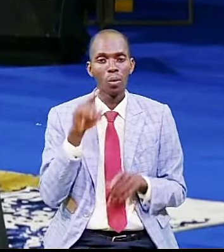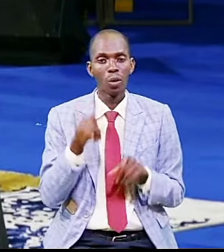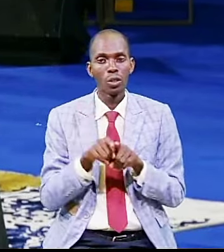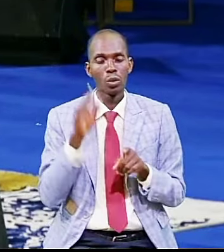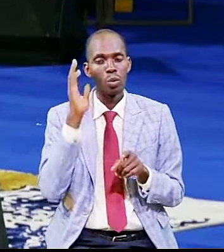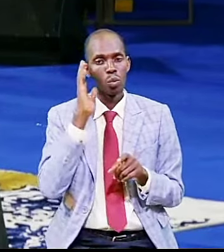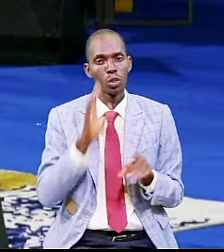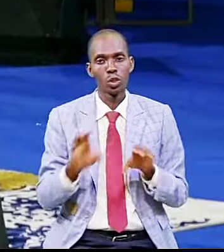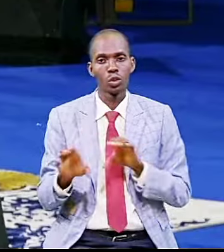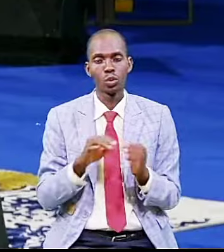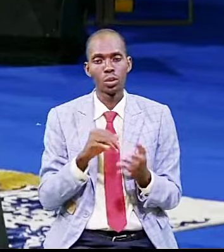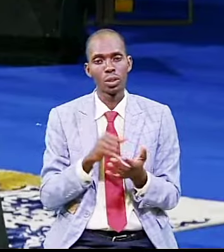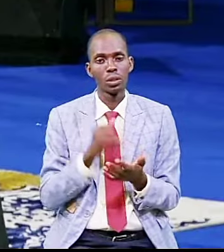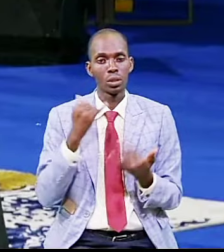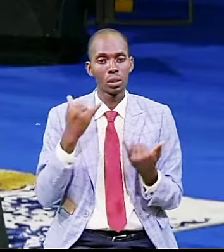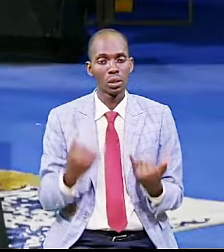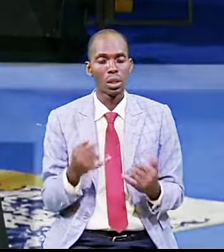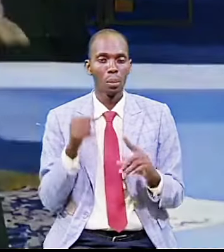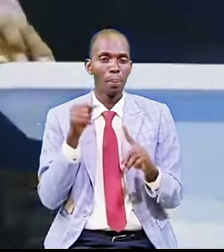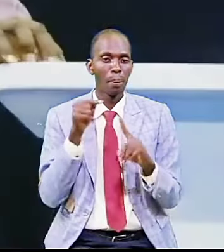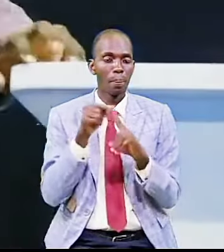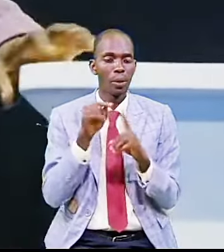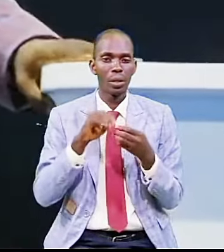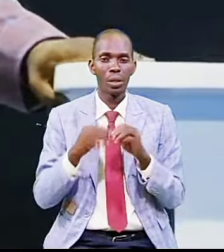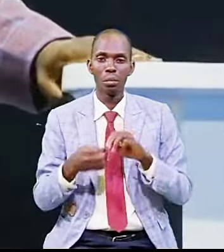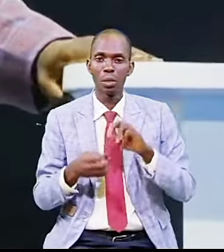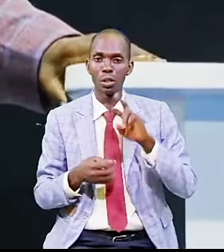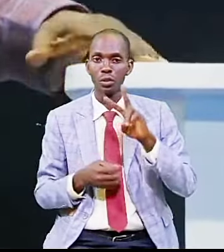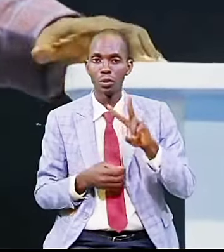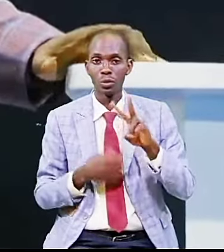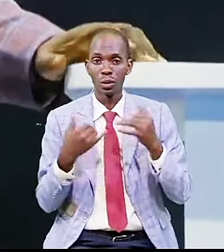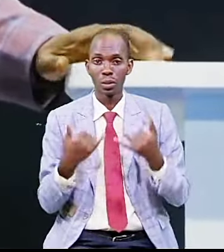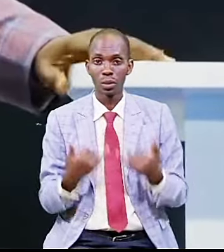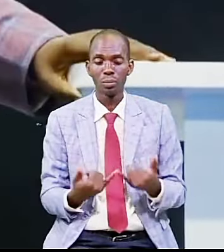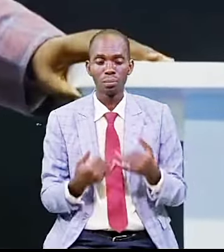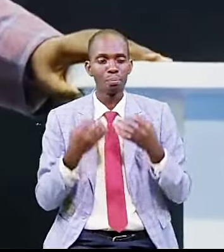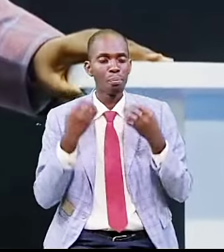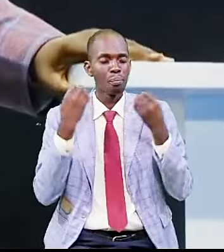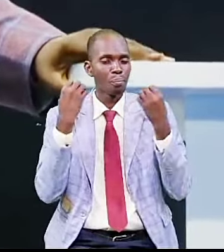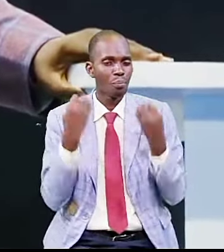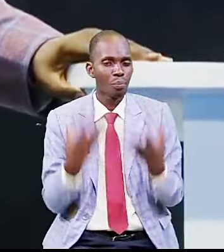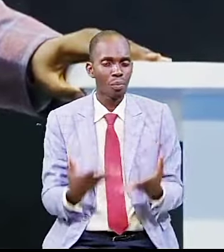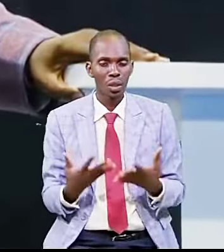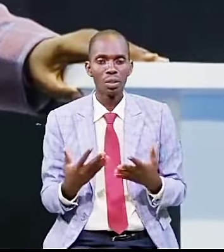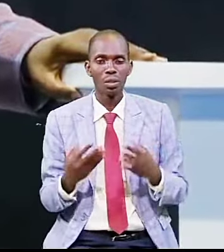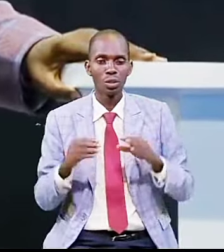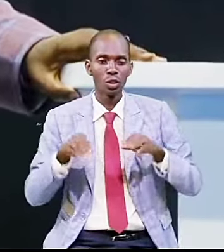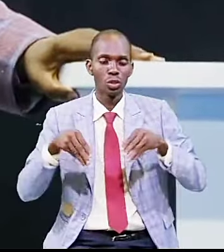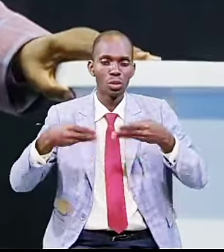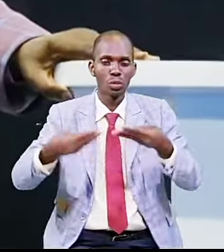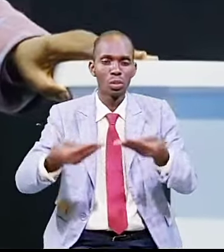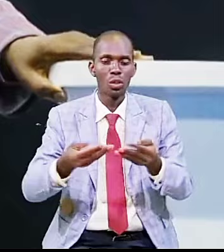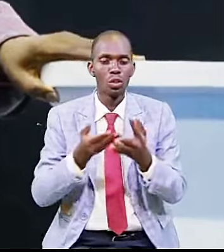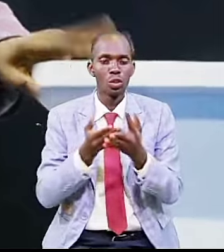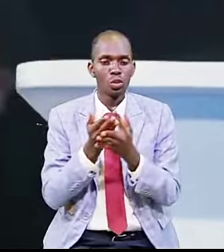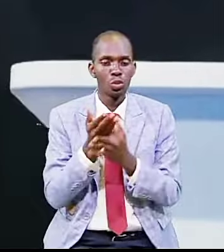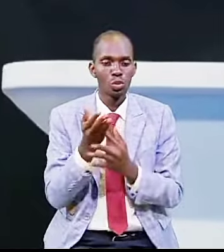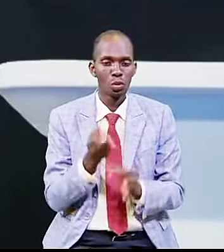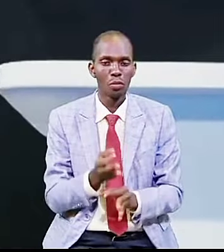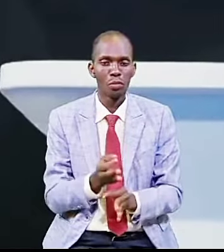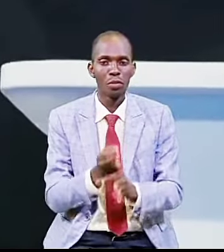number two now. Point number two is plenteous supply through faithfulness